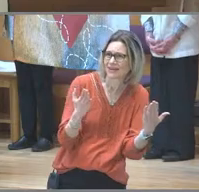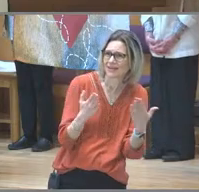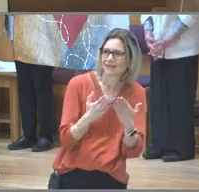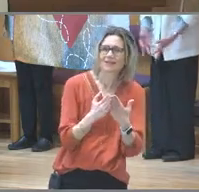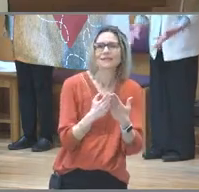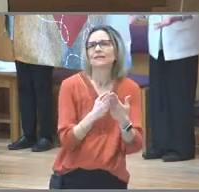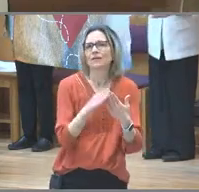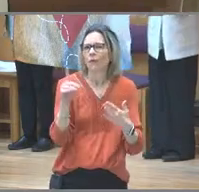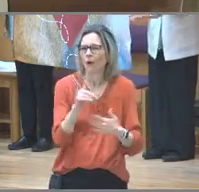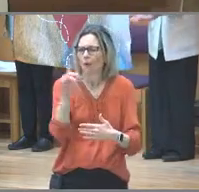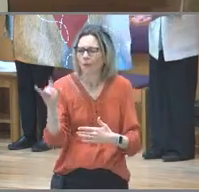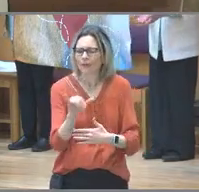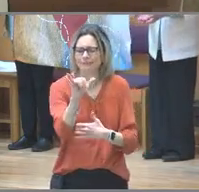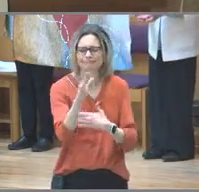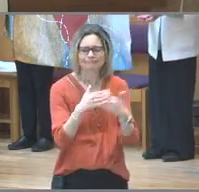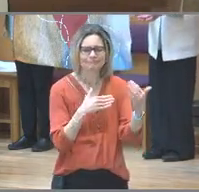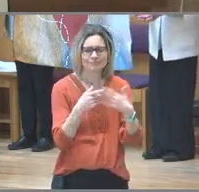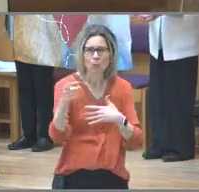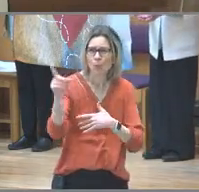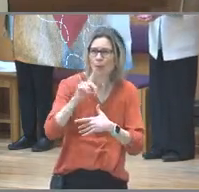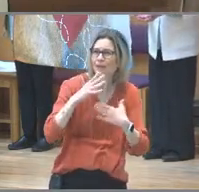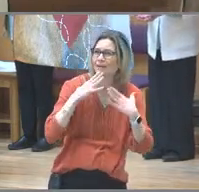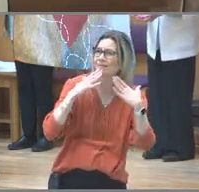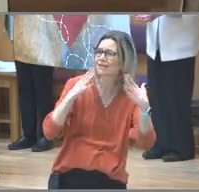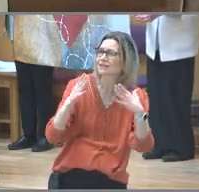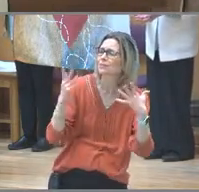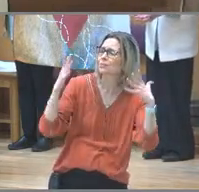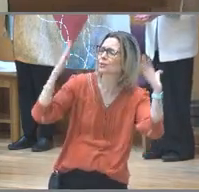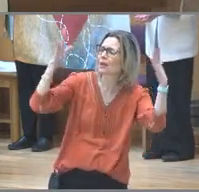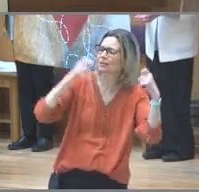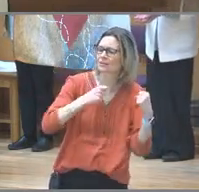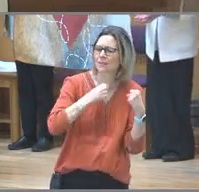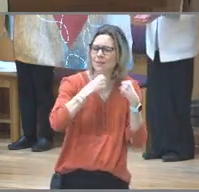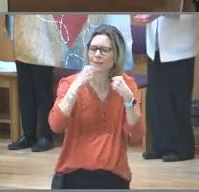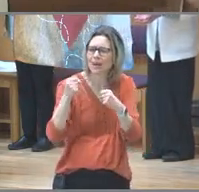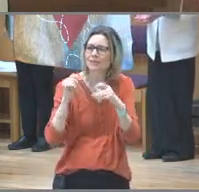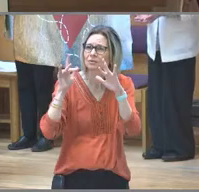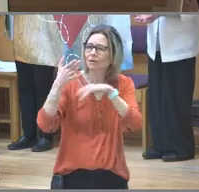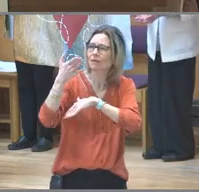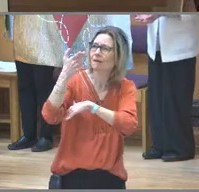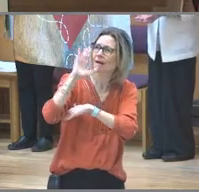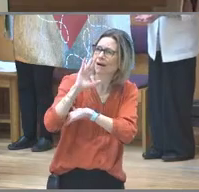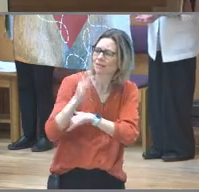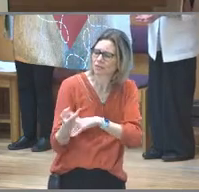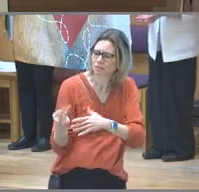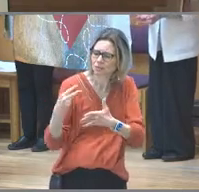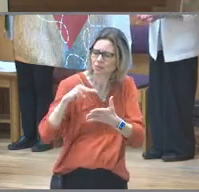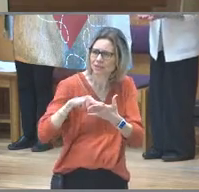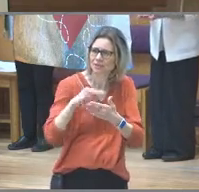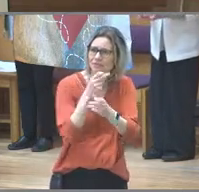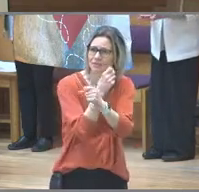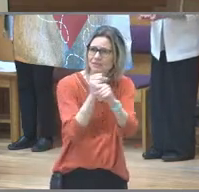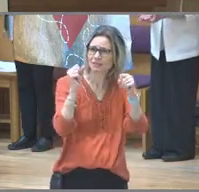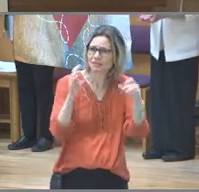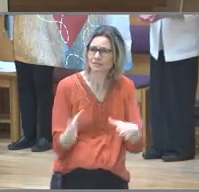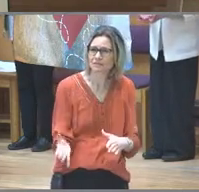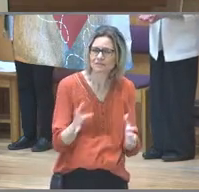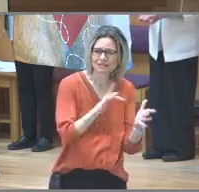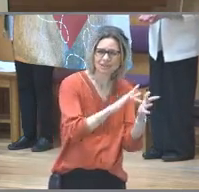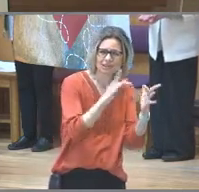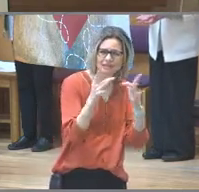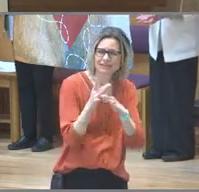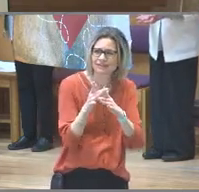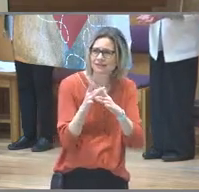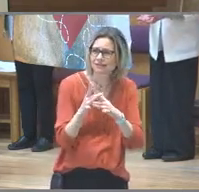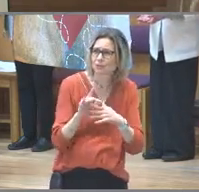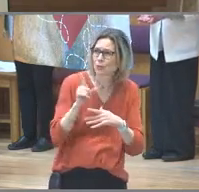times and in all places give thanks and praise to you, almighty and merciful God, for the resurrection of our Savior Jesus Christ, who gave